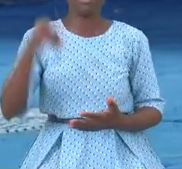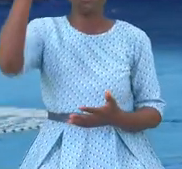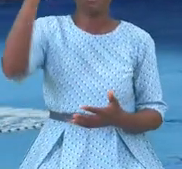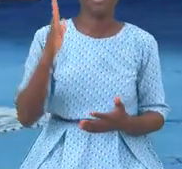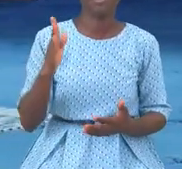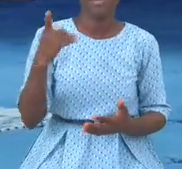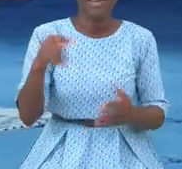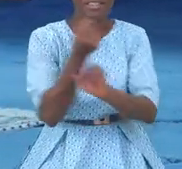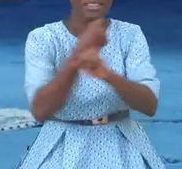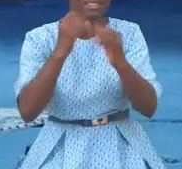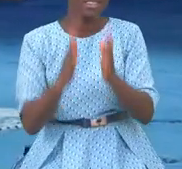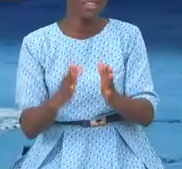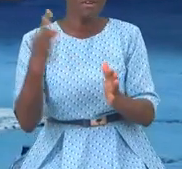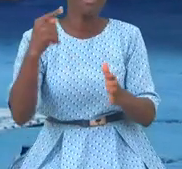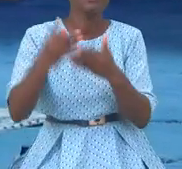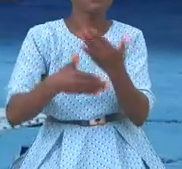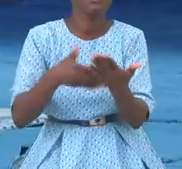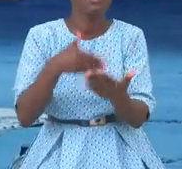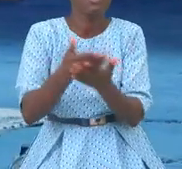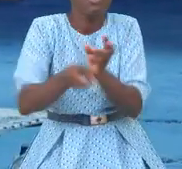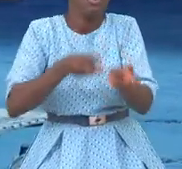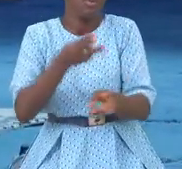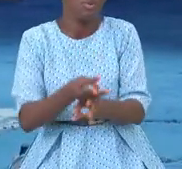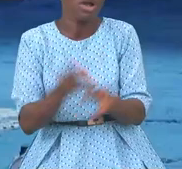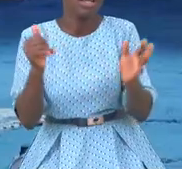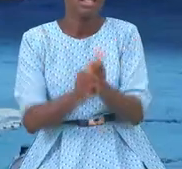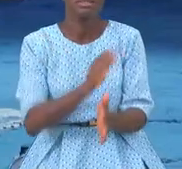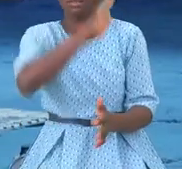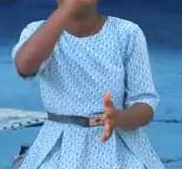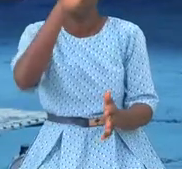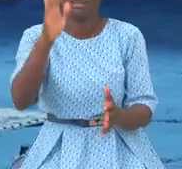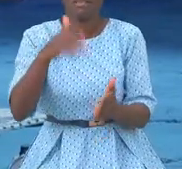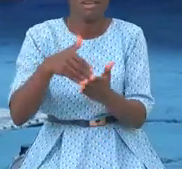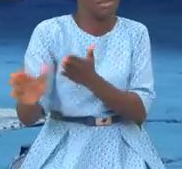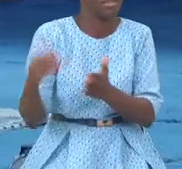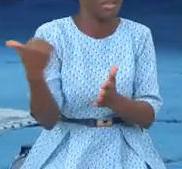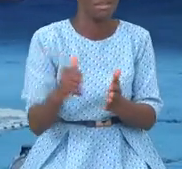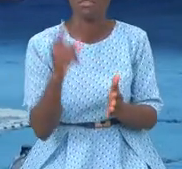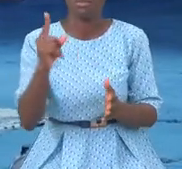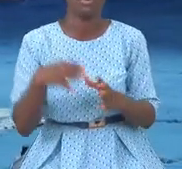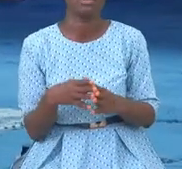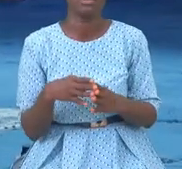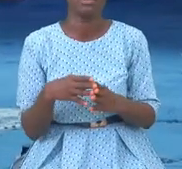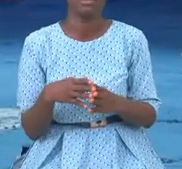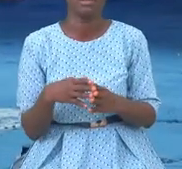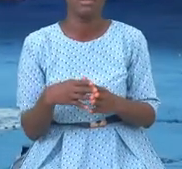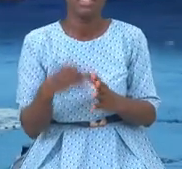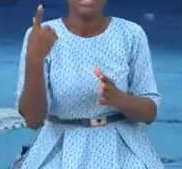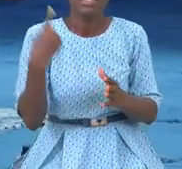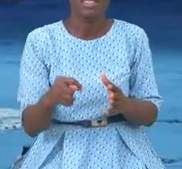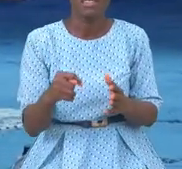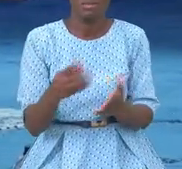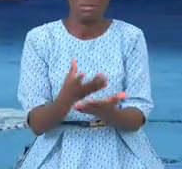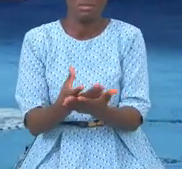that never rejected anyone. The rich, the powerful,